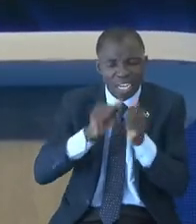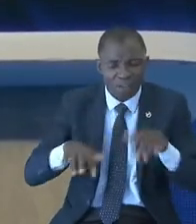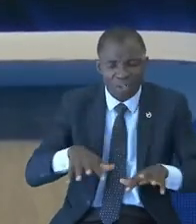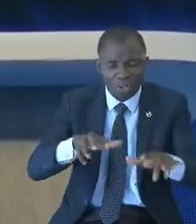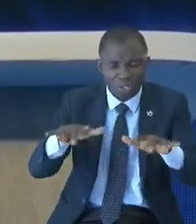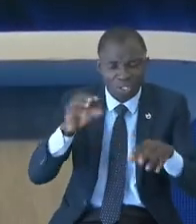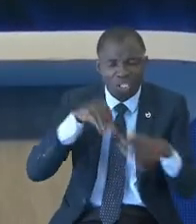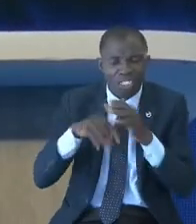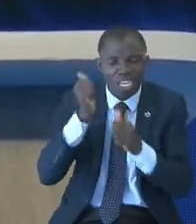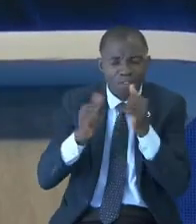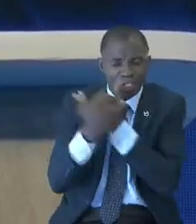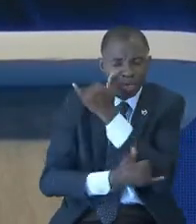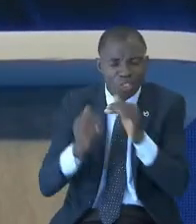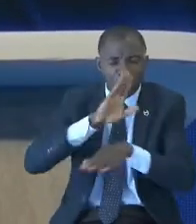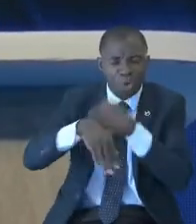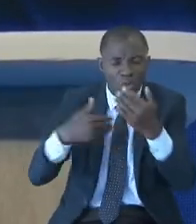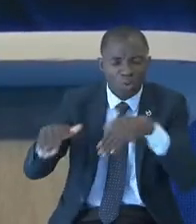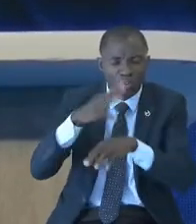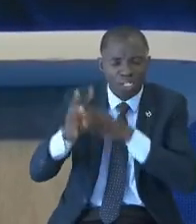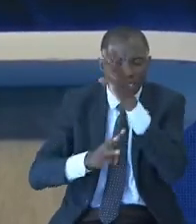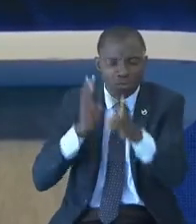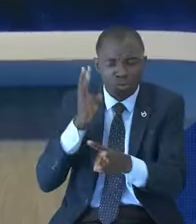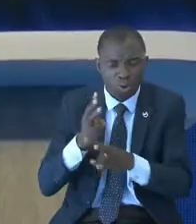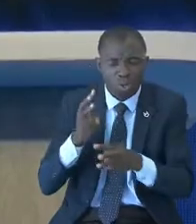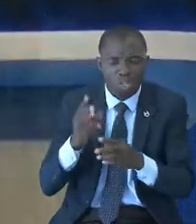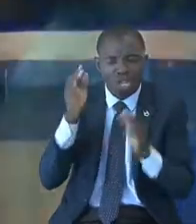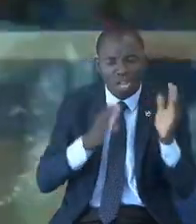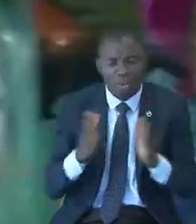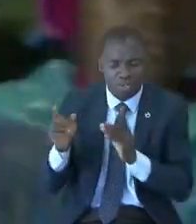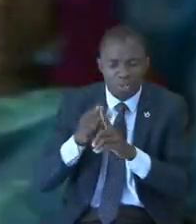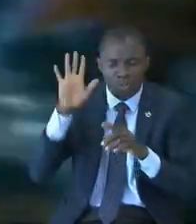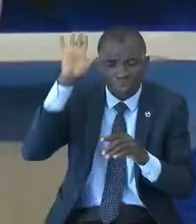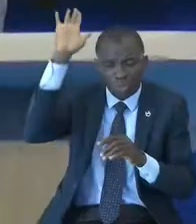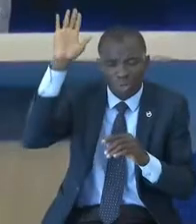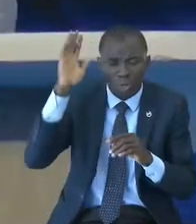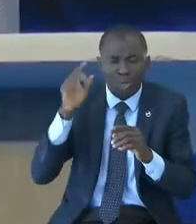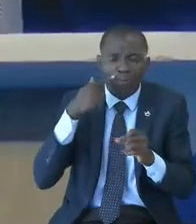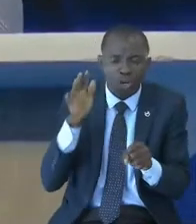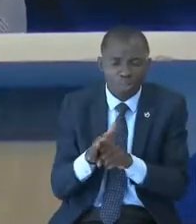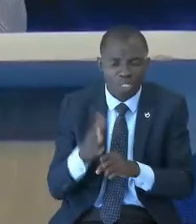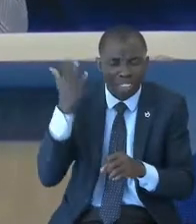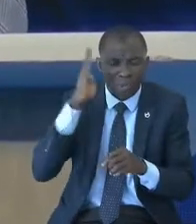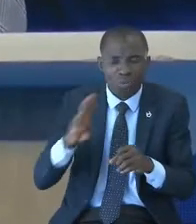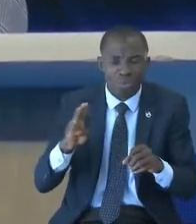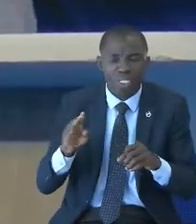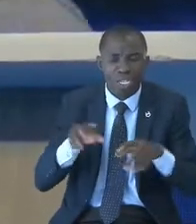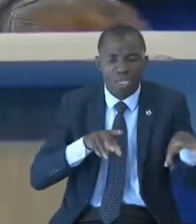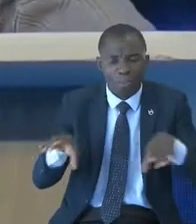every country all over the world. I pray, according to your promise, there will be a performance of